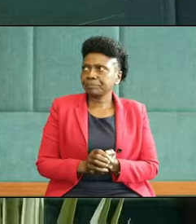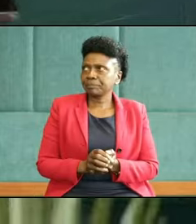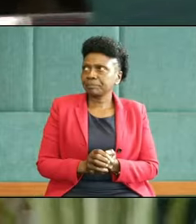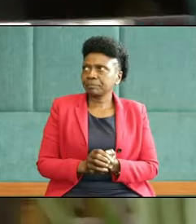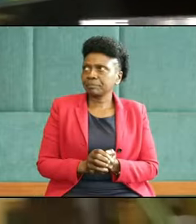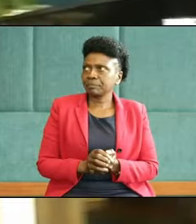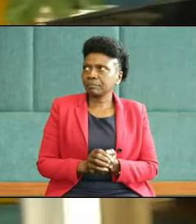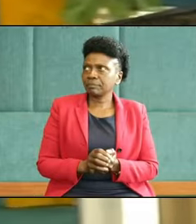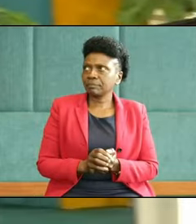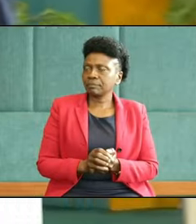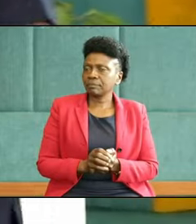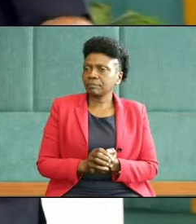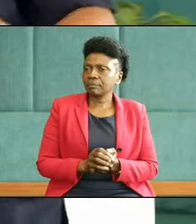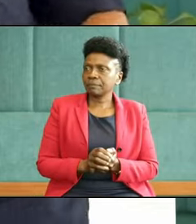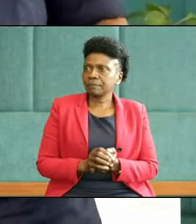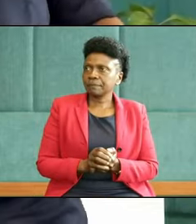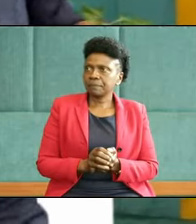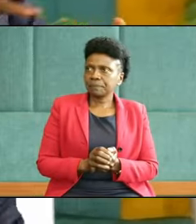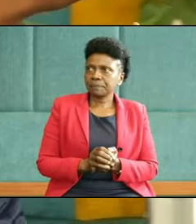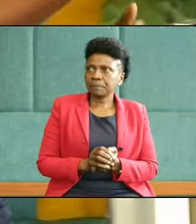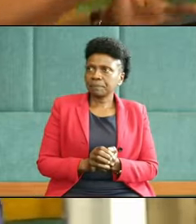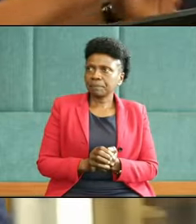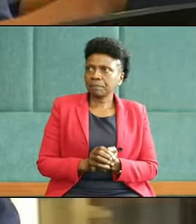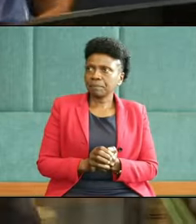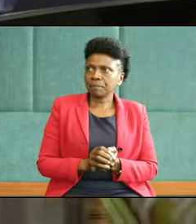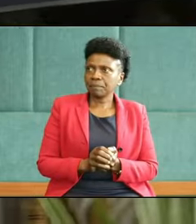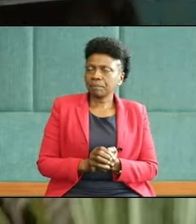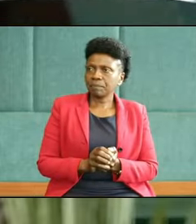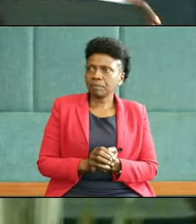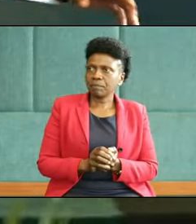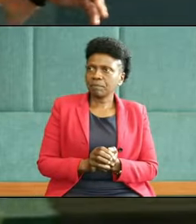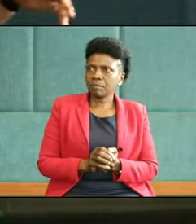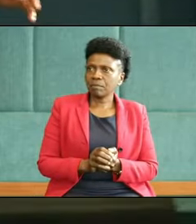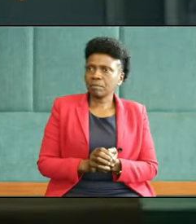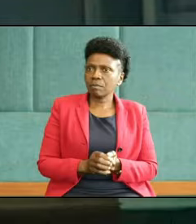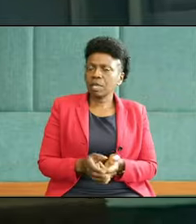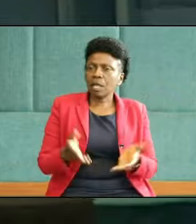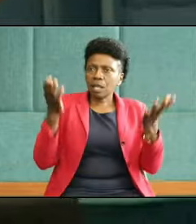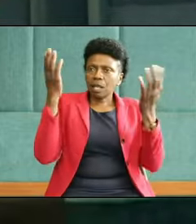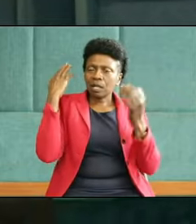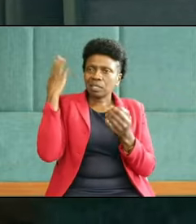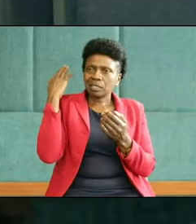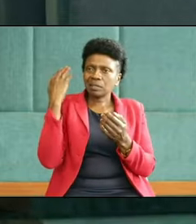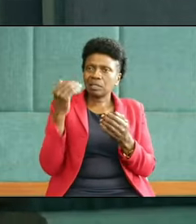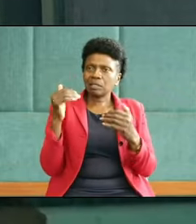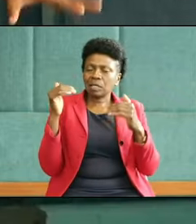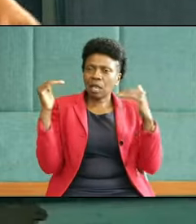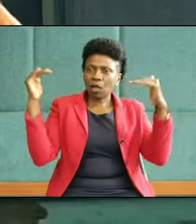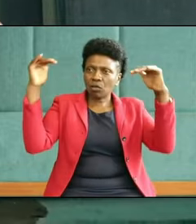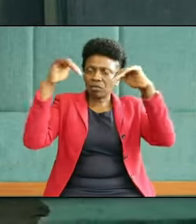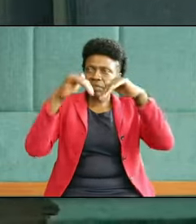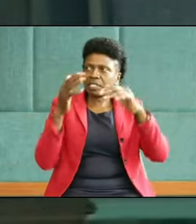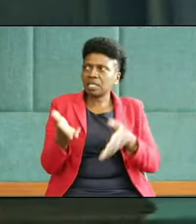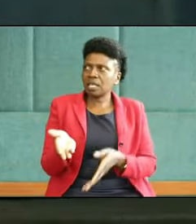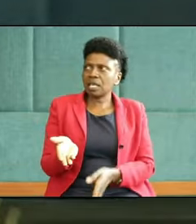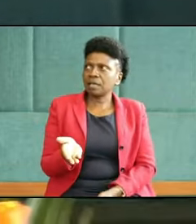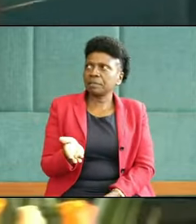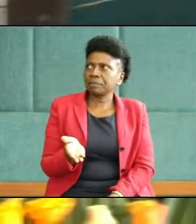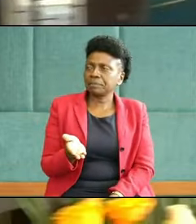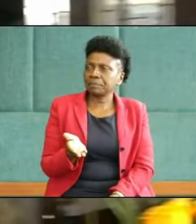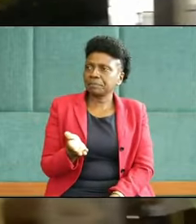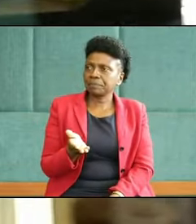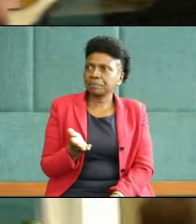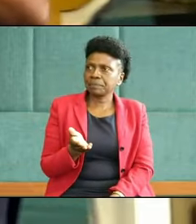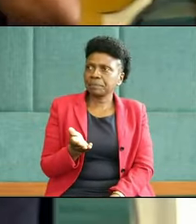For musicians, I watched your service. Last week, Pastor Kwe preached here. Brilliant man. And I wish you invite him much more to this